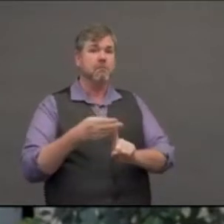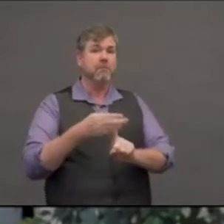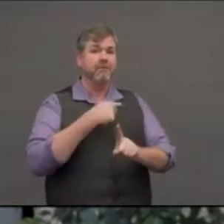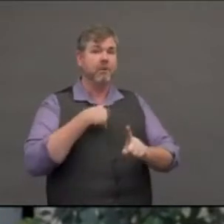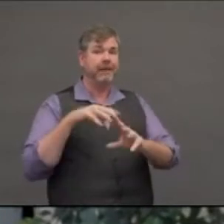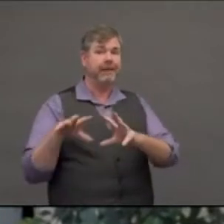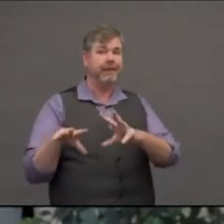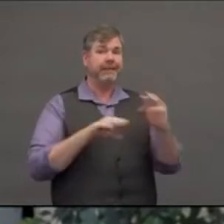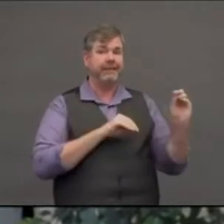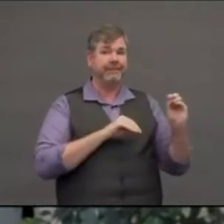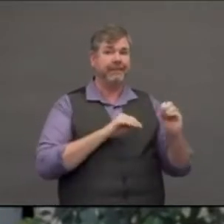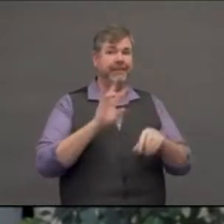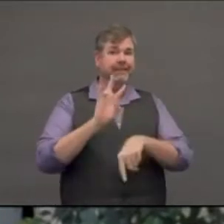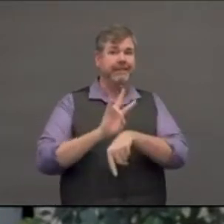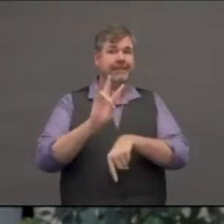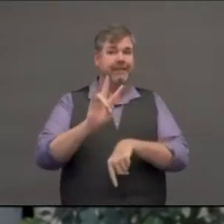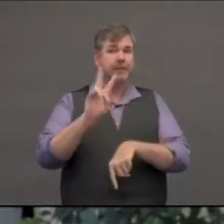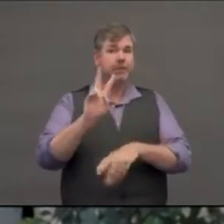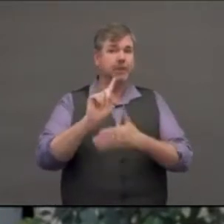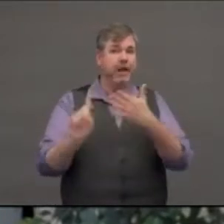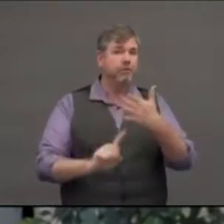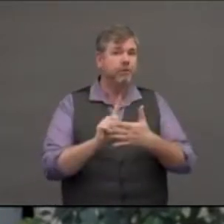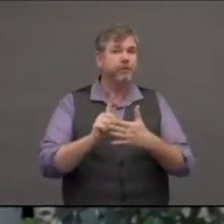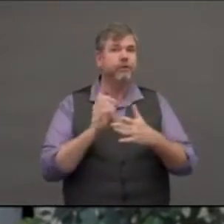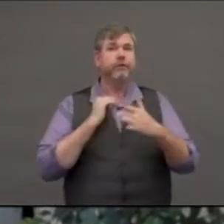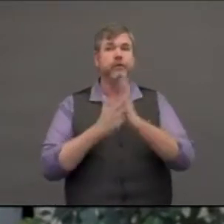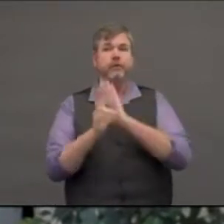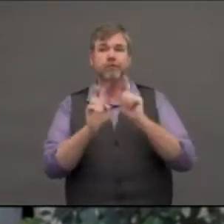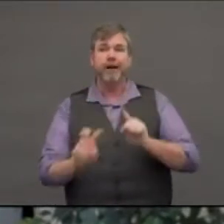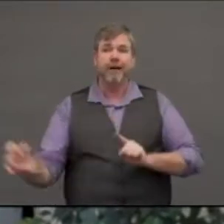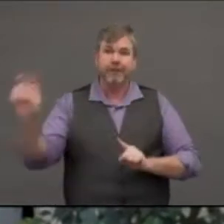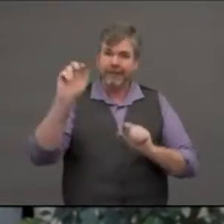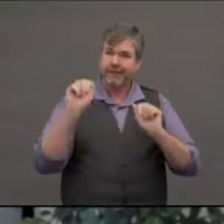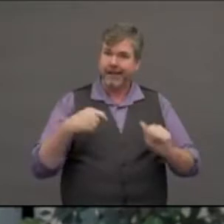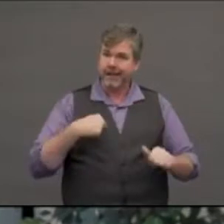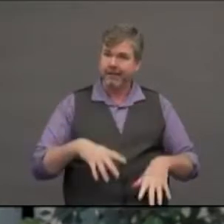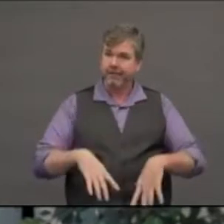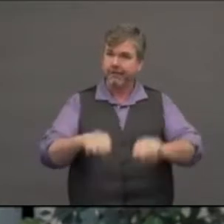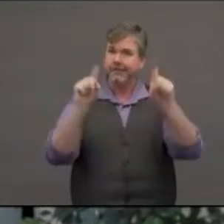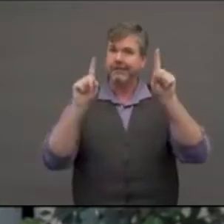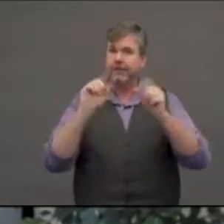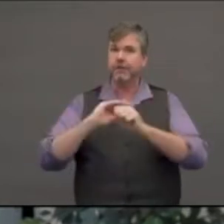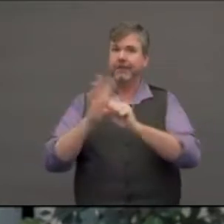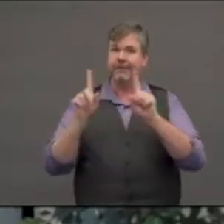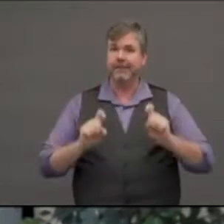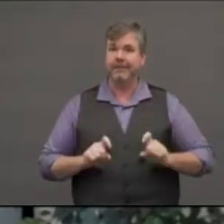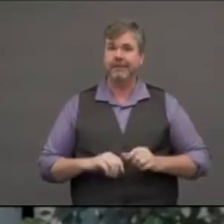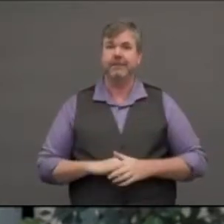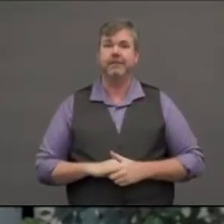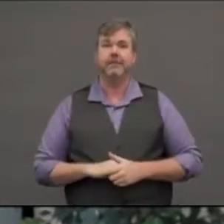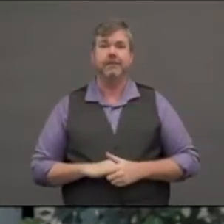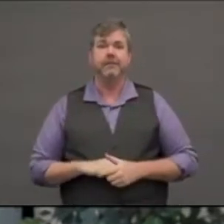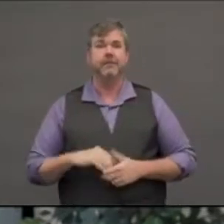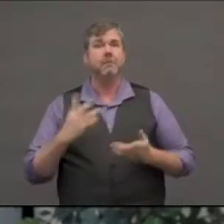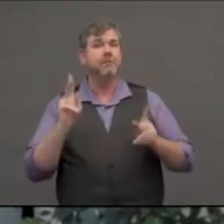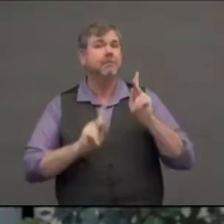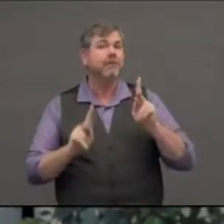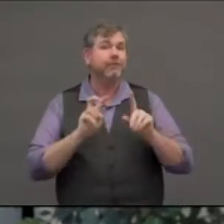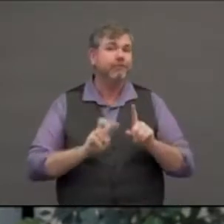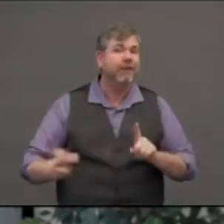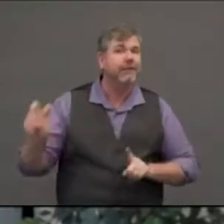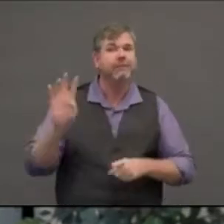rapid testing? That's a question we're getting a lot right now because as people are going back to school, people are traveling for business, there's